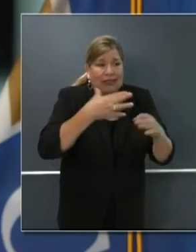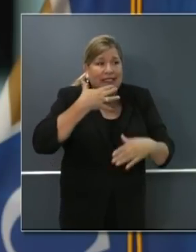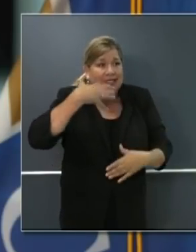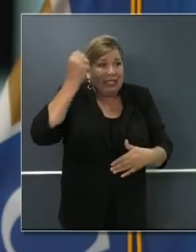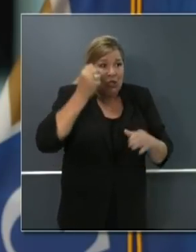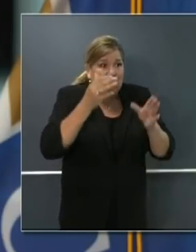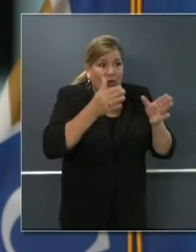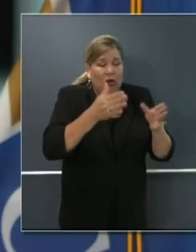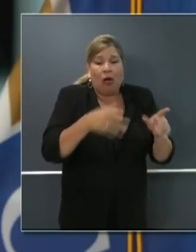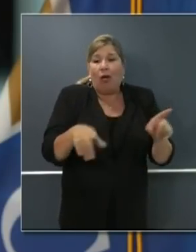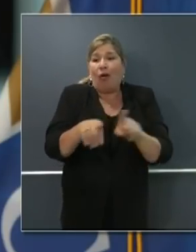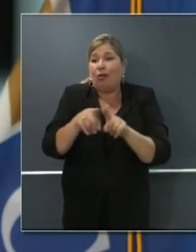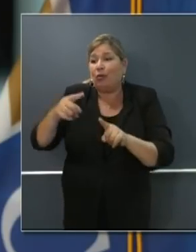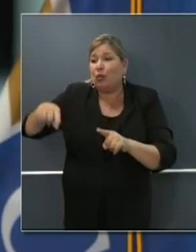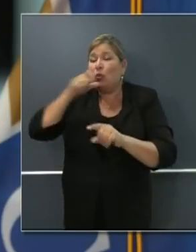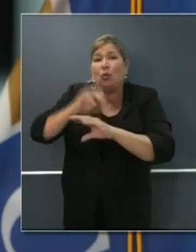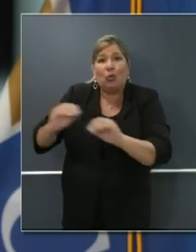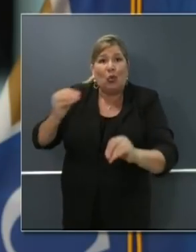important to note we have